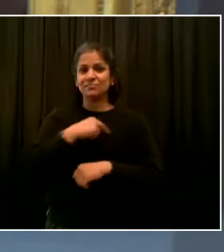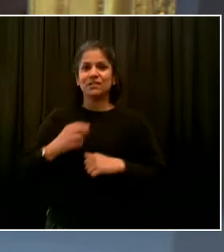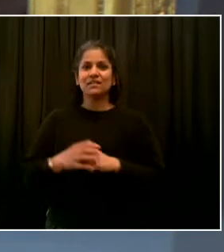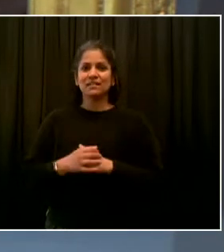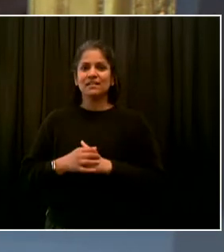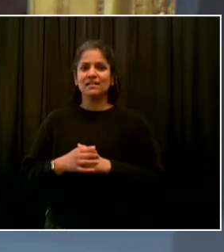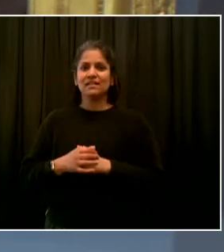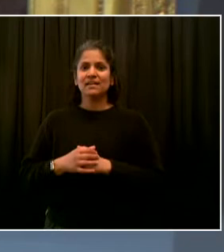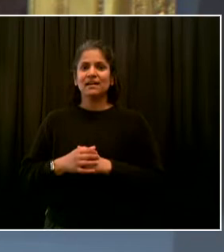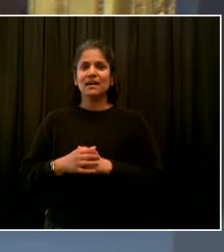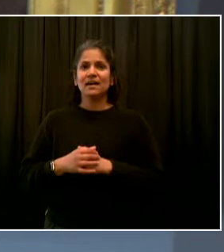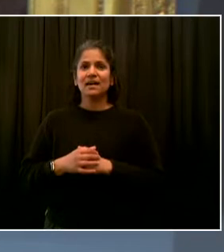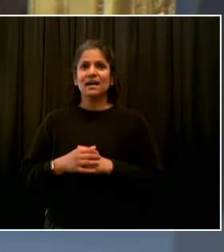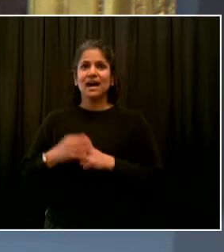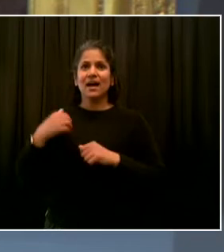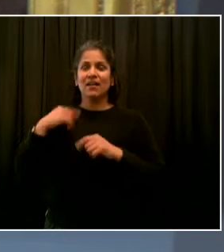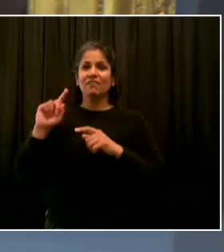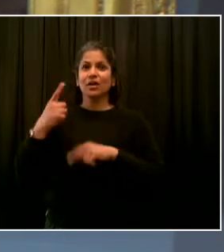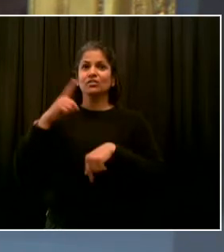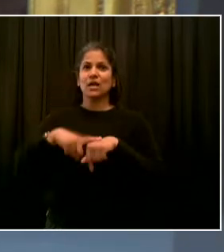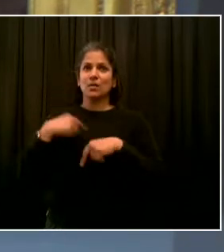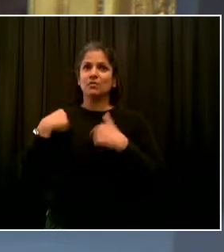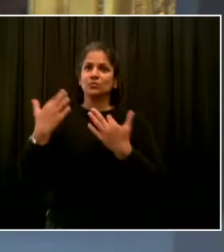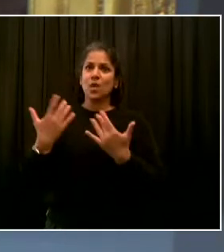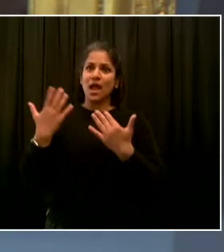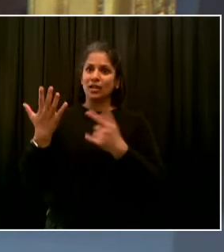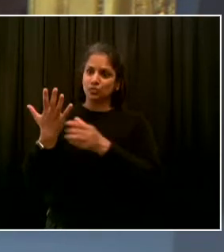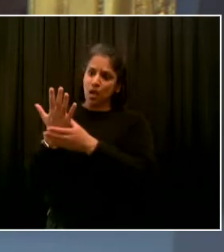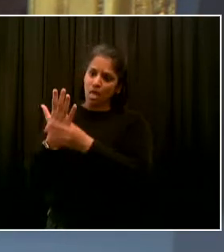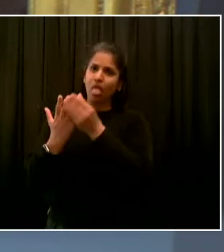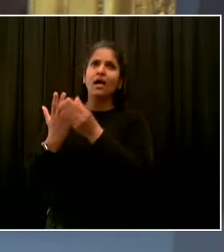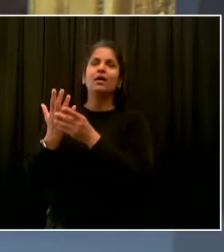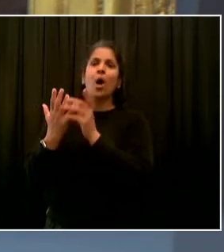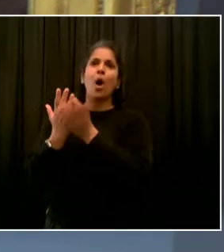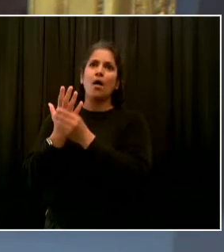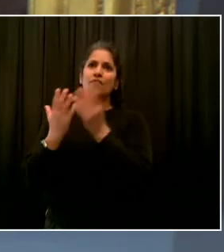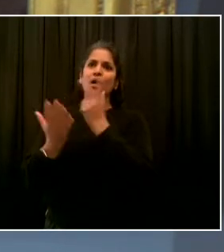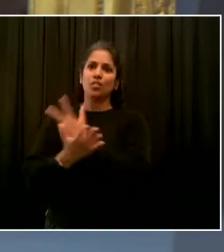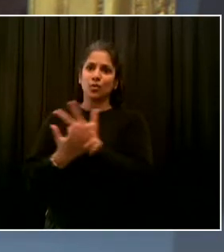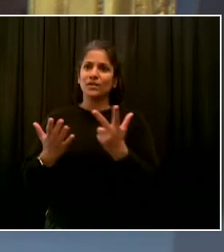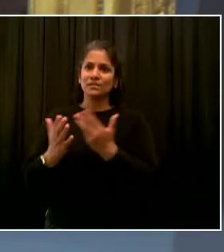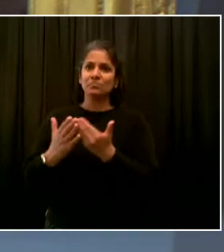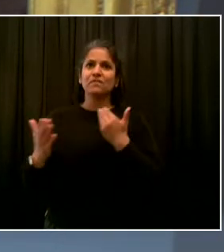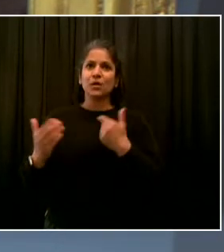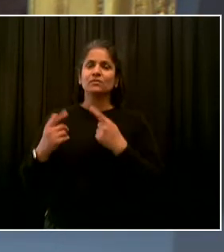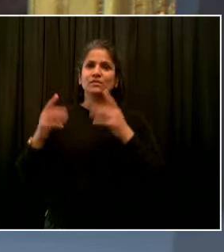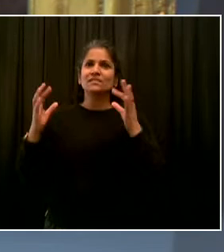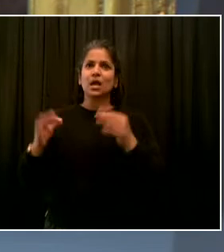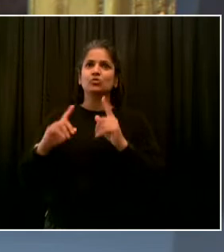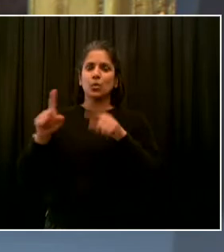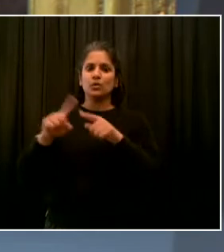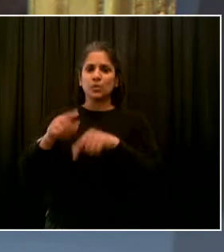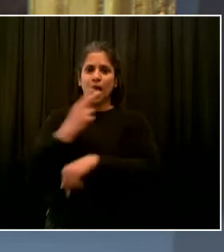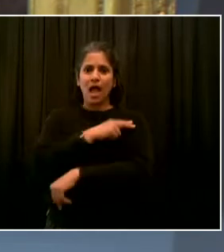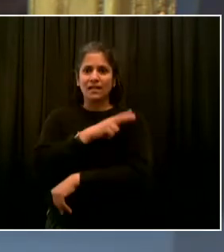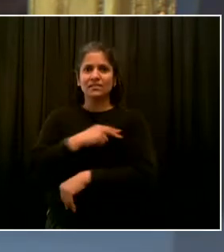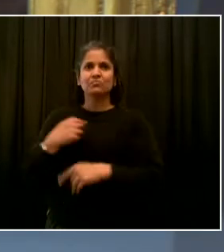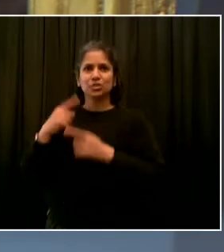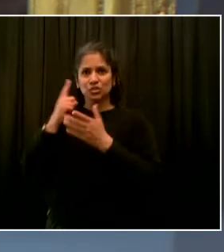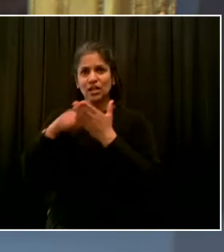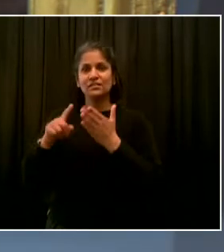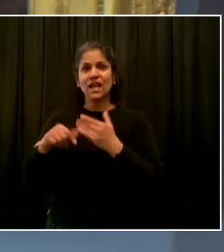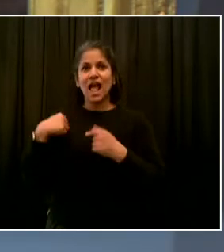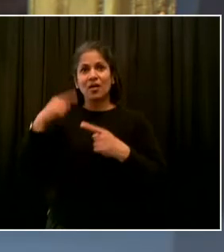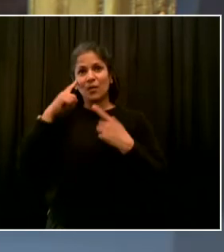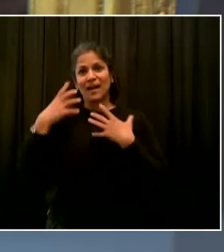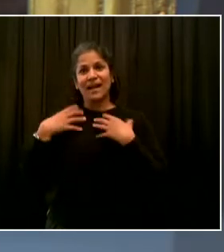the first time. I waited, 3 weeks before I said, let me go in and check it. I thought it would heal on its own. But they